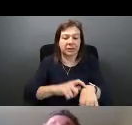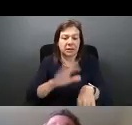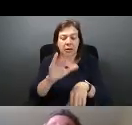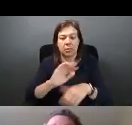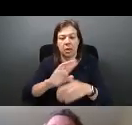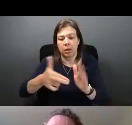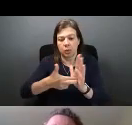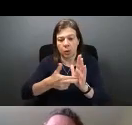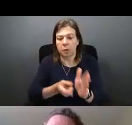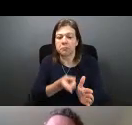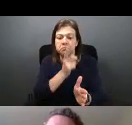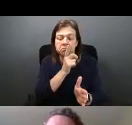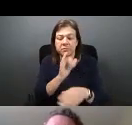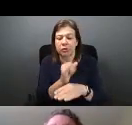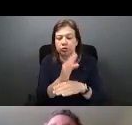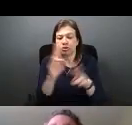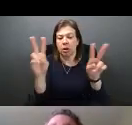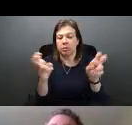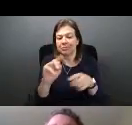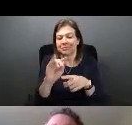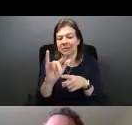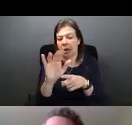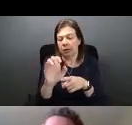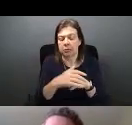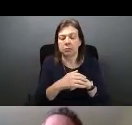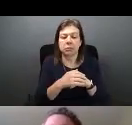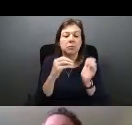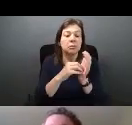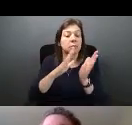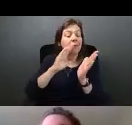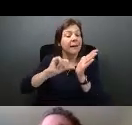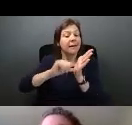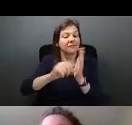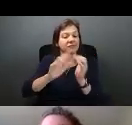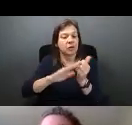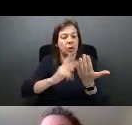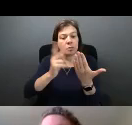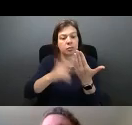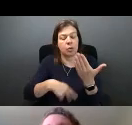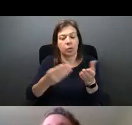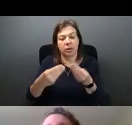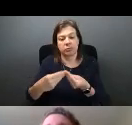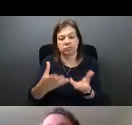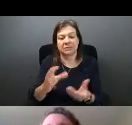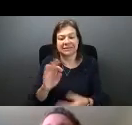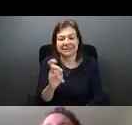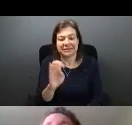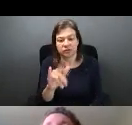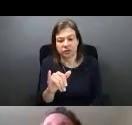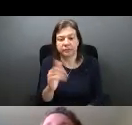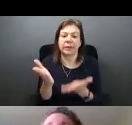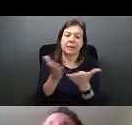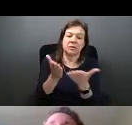role, not the job title. Put the emphasis on program delivery.